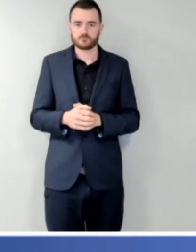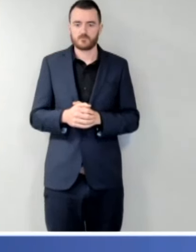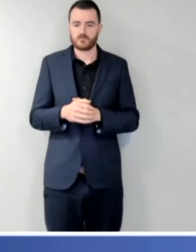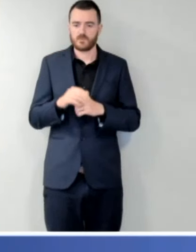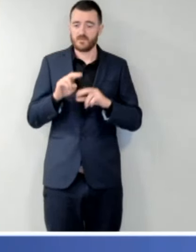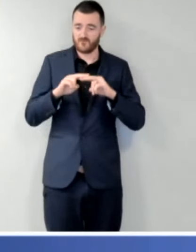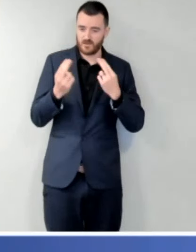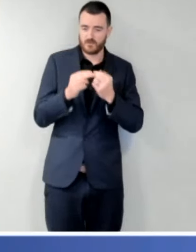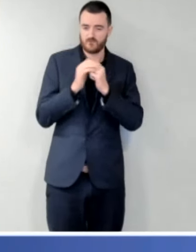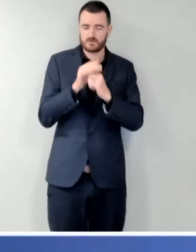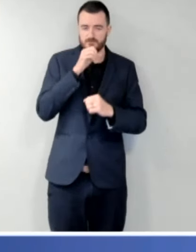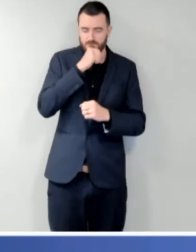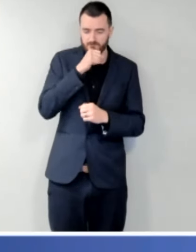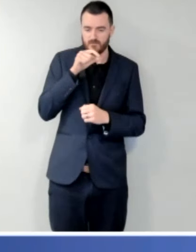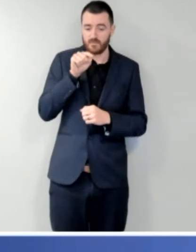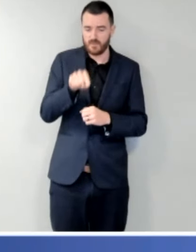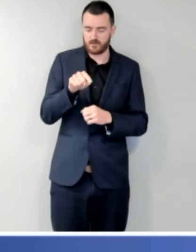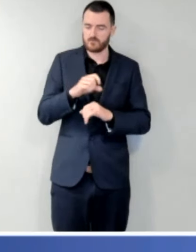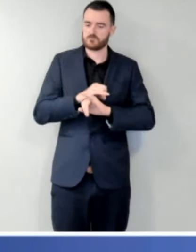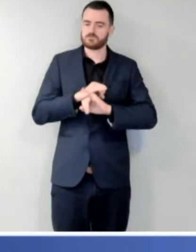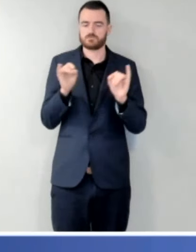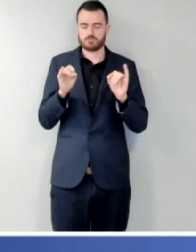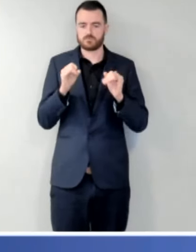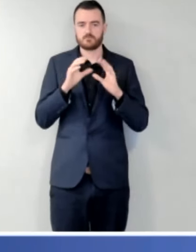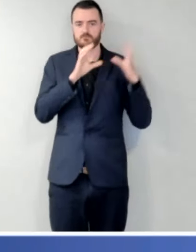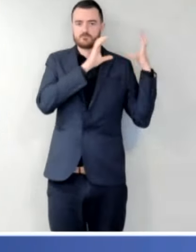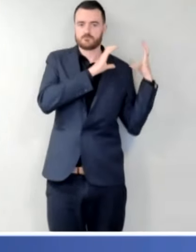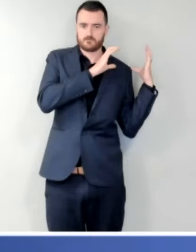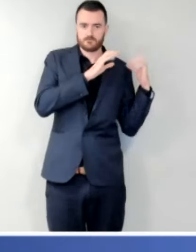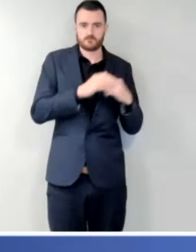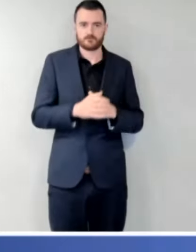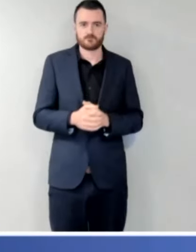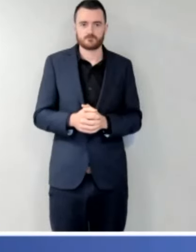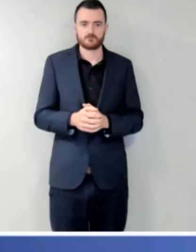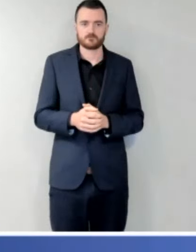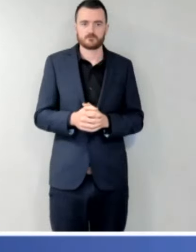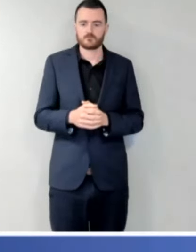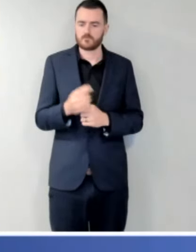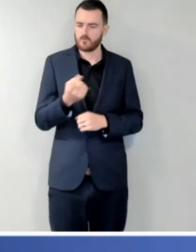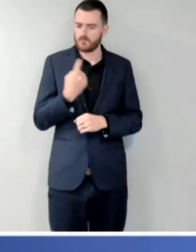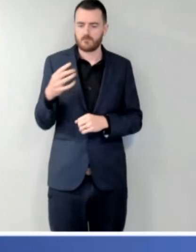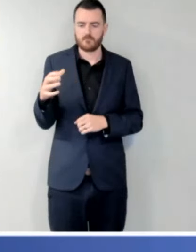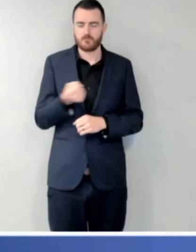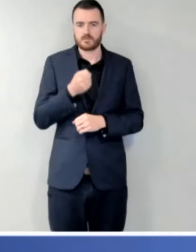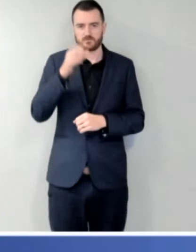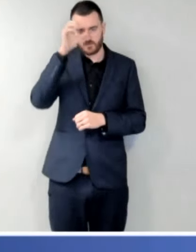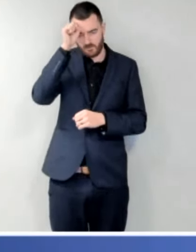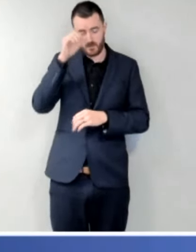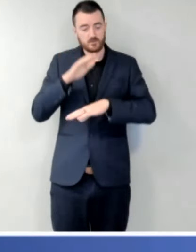an unbearable burden. But we must remember that time is also a